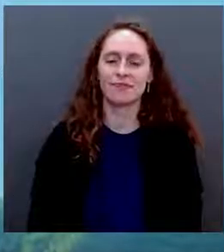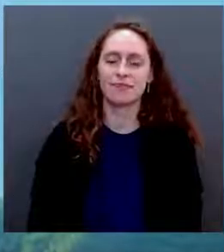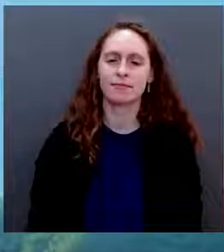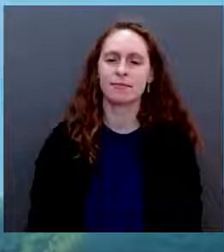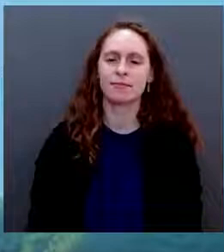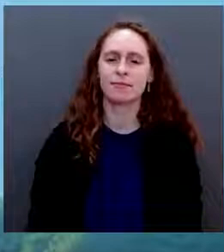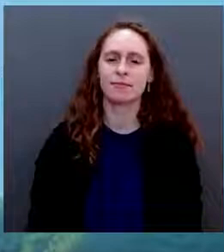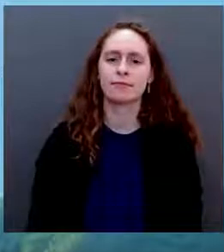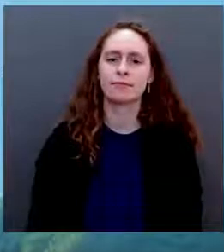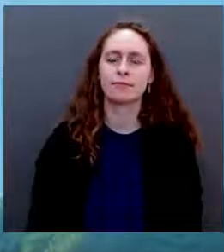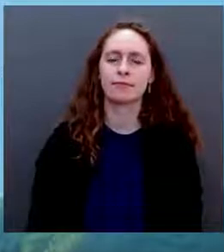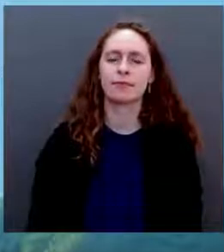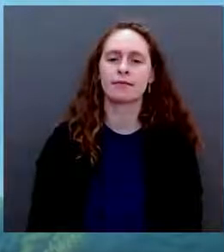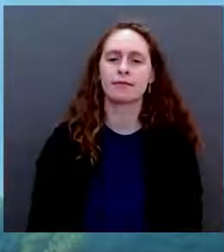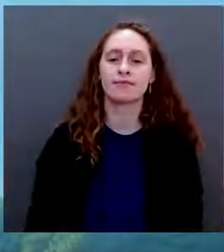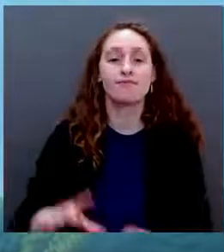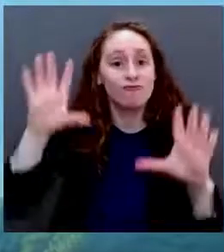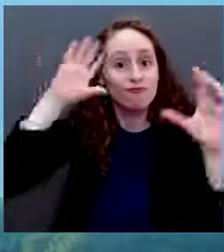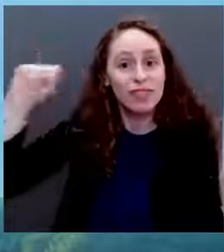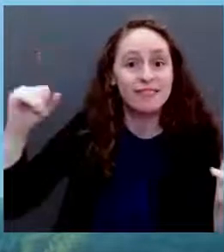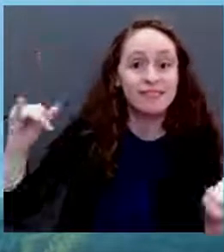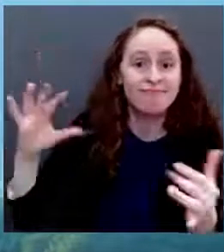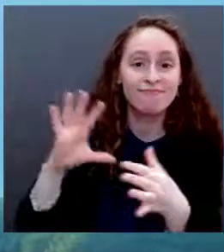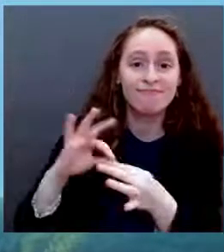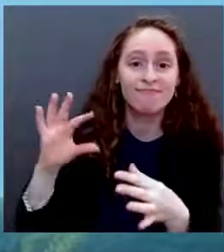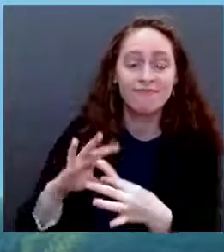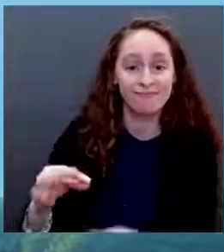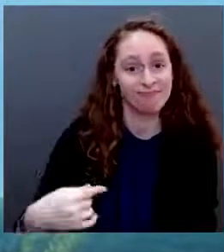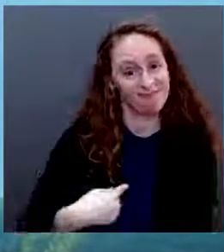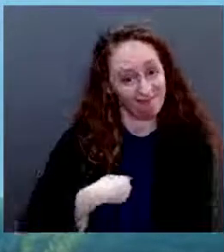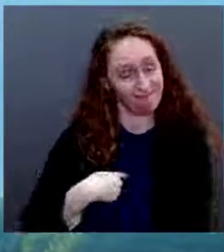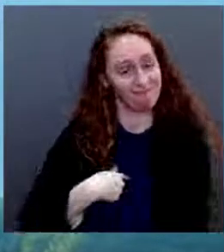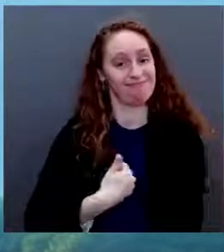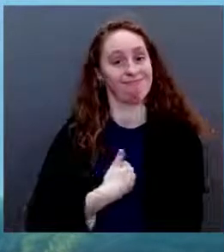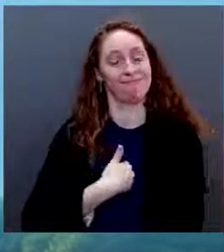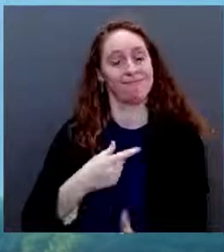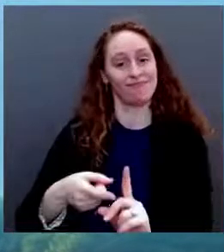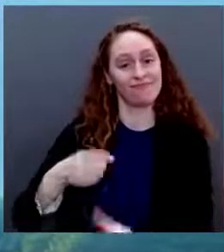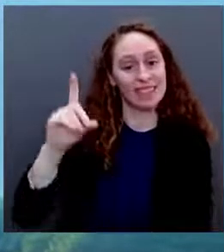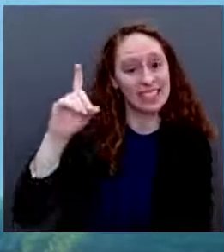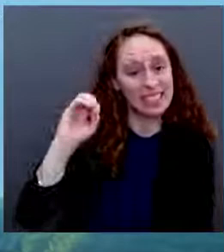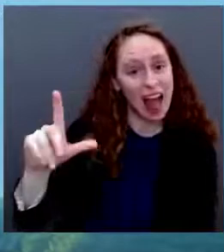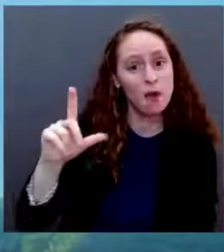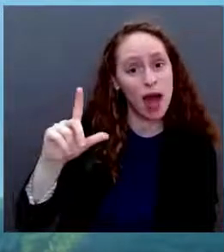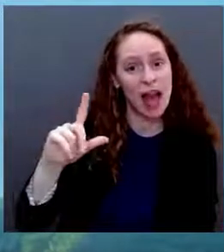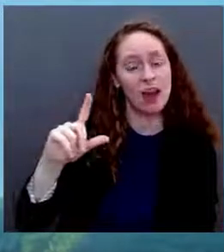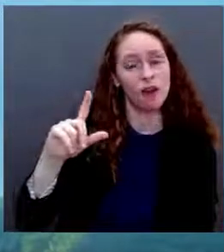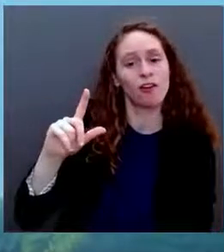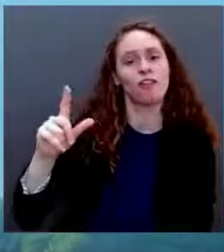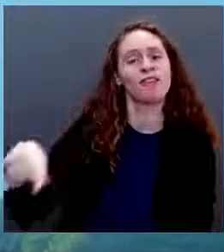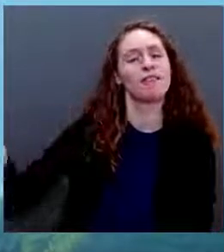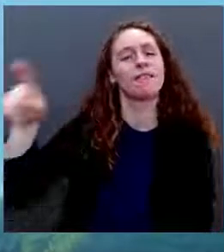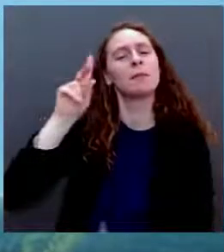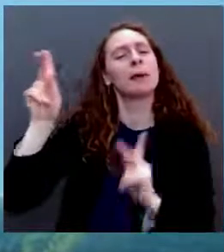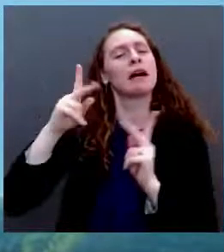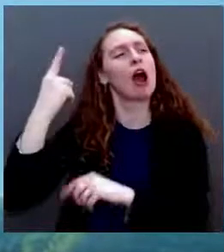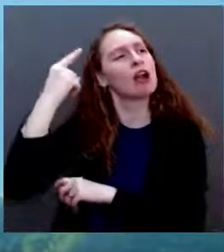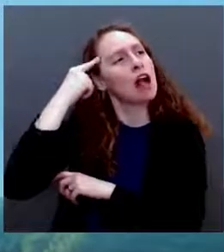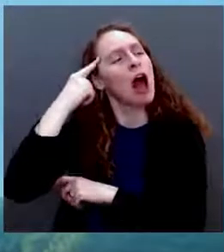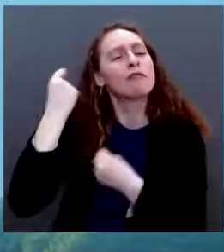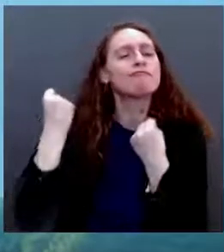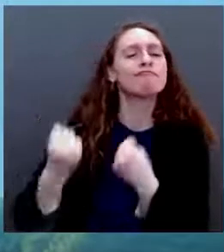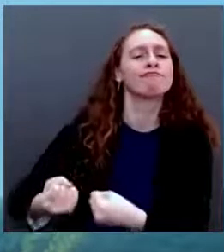chickens. Chickens, broiler chickens, billion-dollar industries, and needs